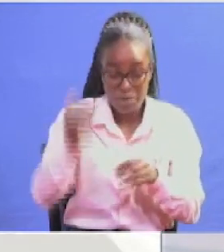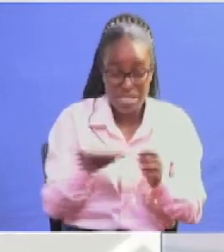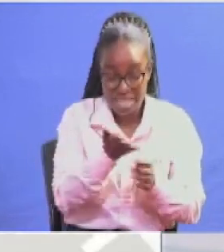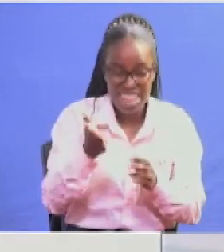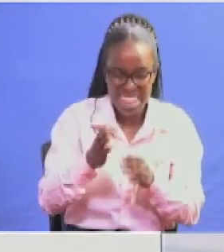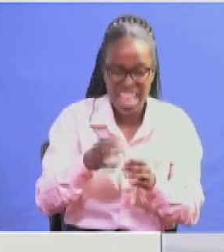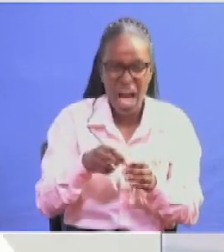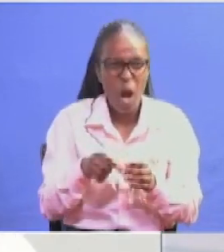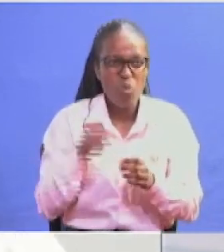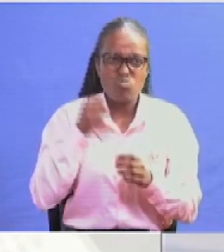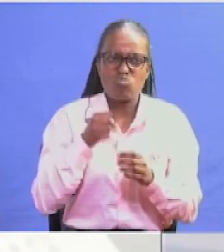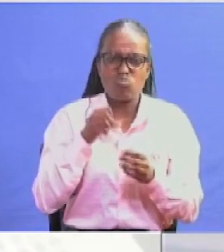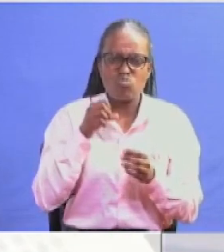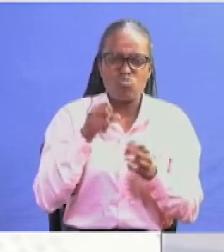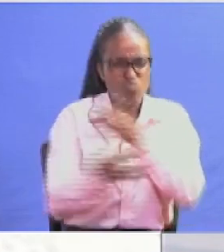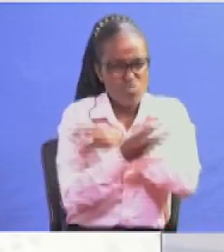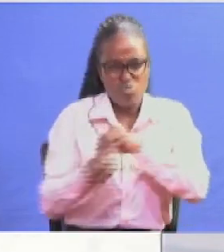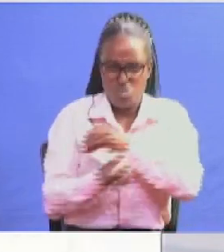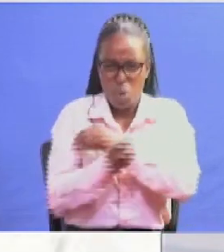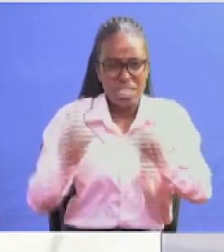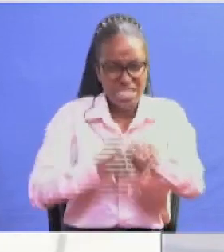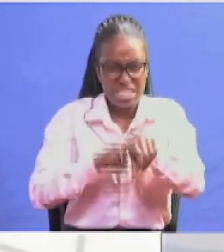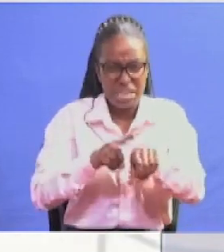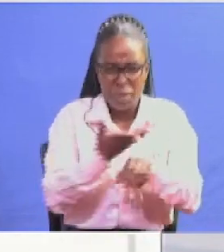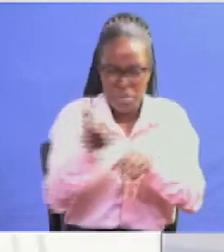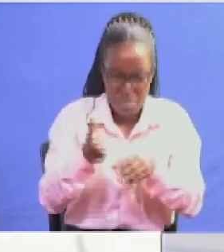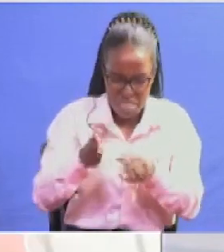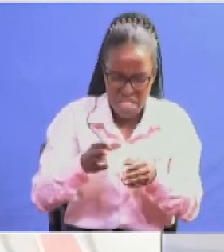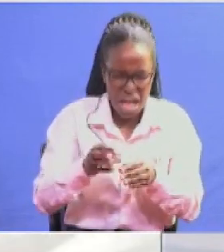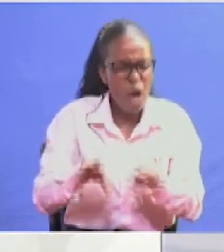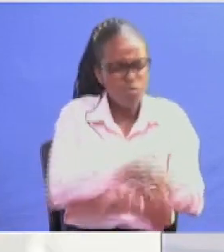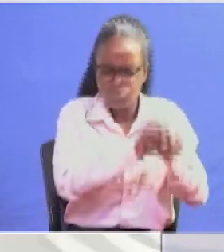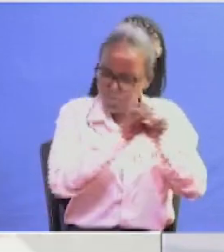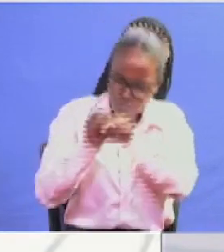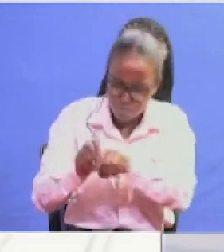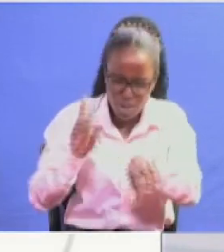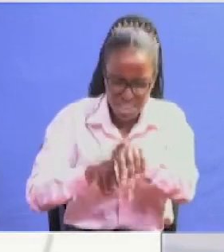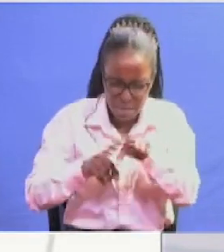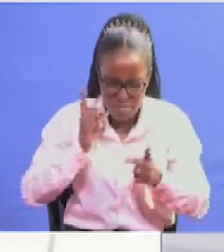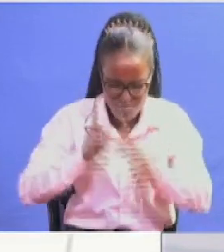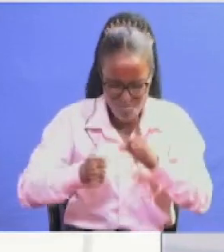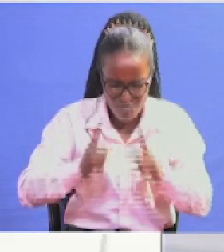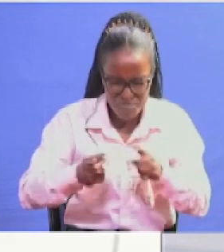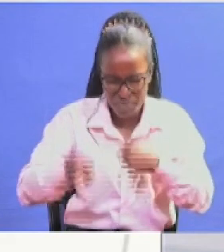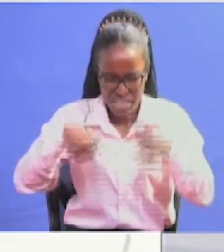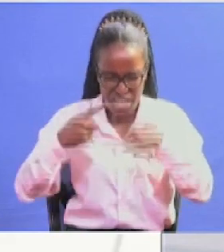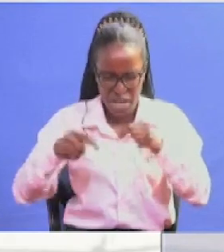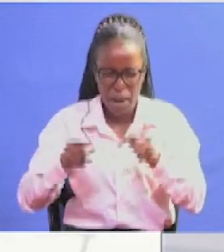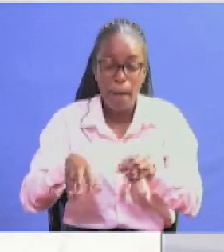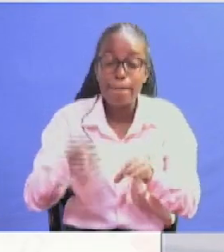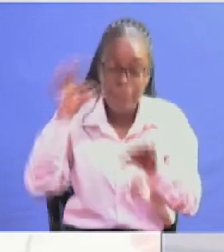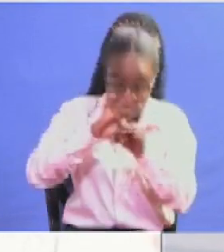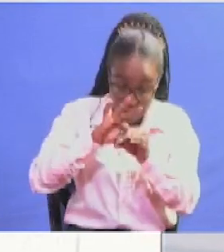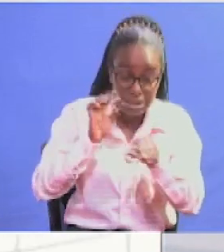corruption scandal that defrauded the agency to be disqualified from running in the upcoming elections scheduled to take place